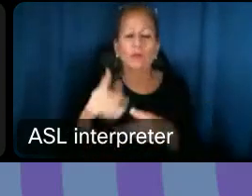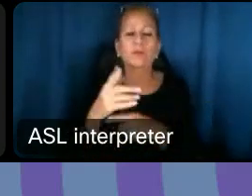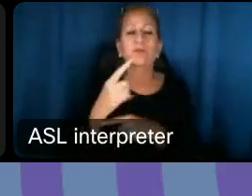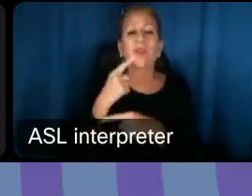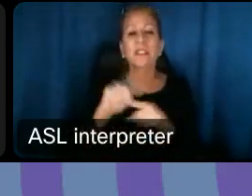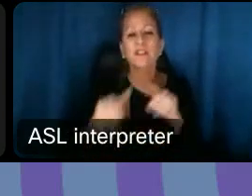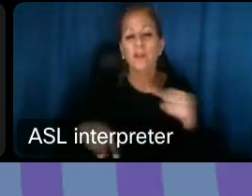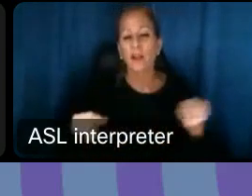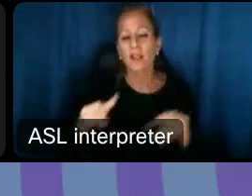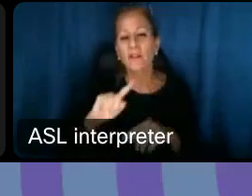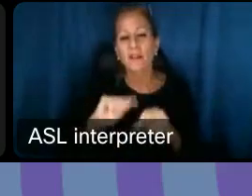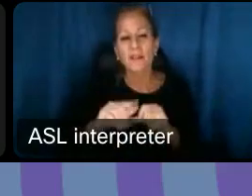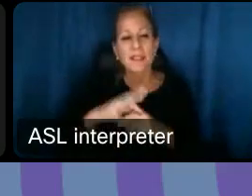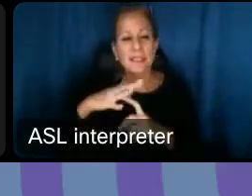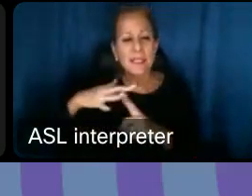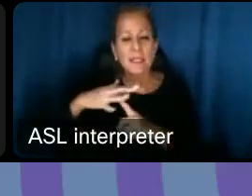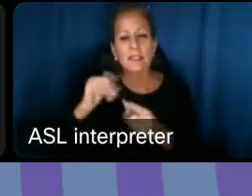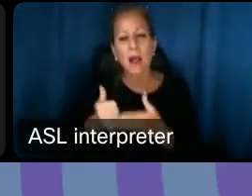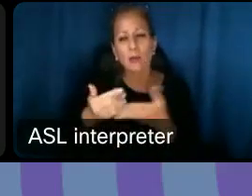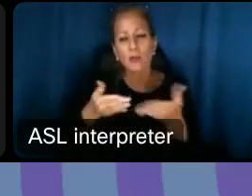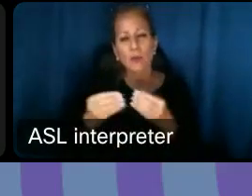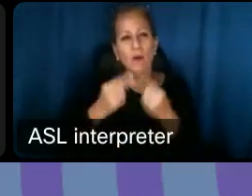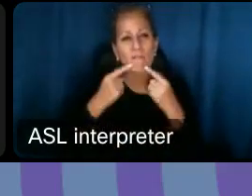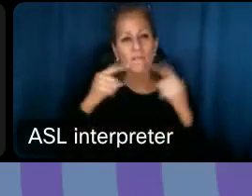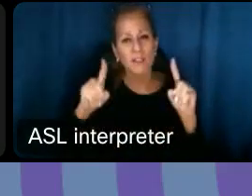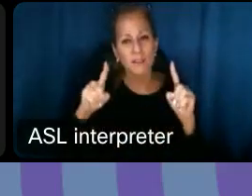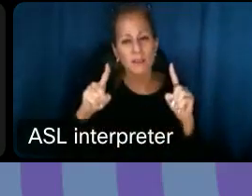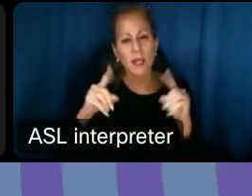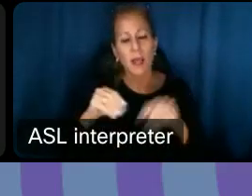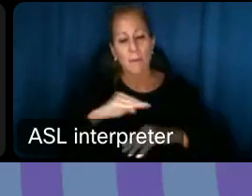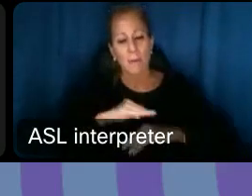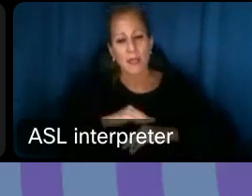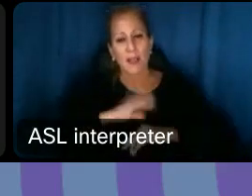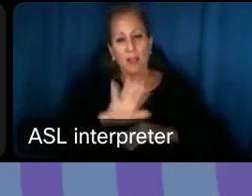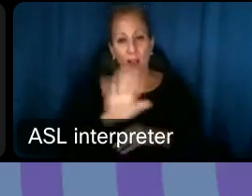settings to help services be more effective in meeting survivor needs.